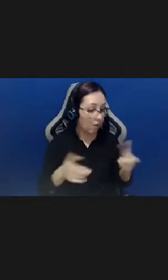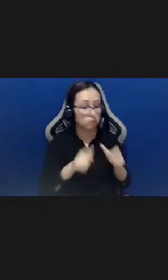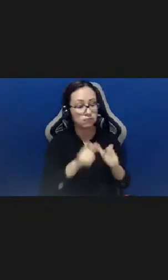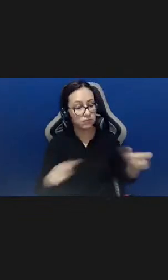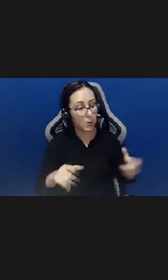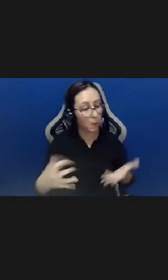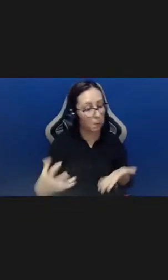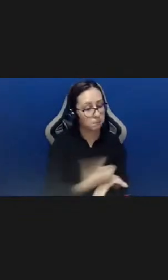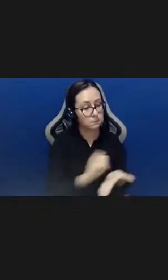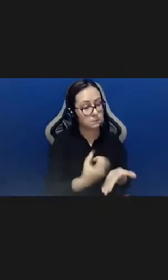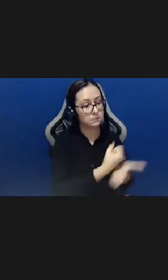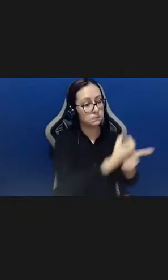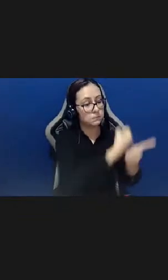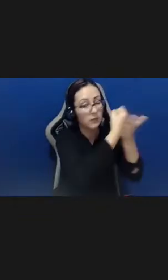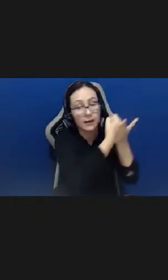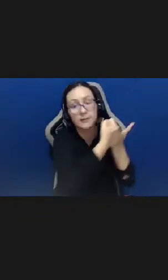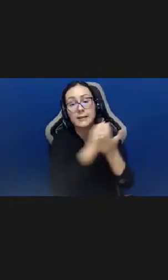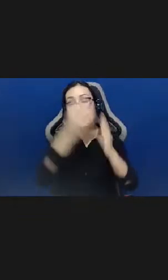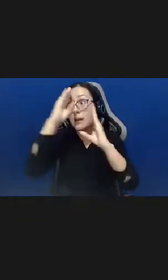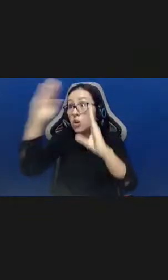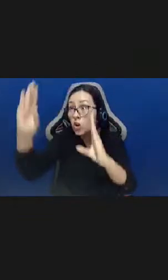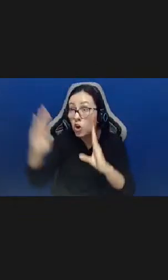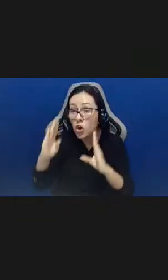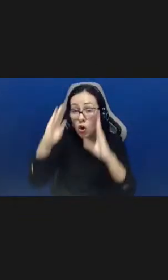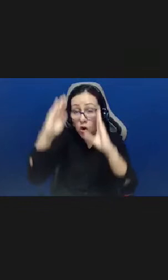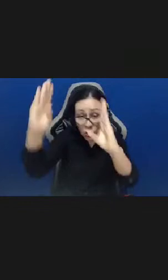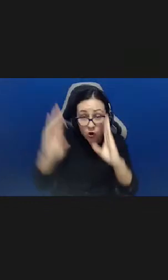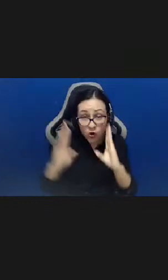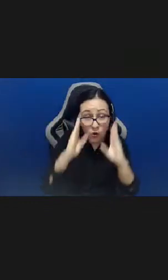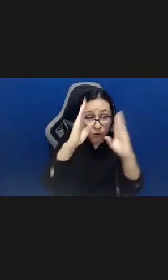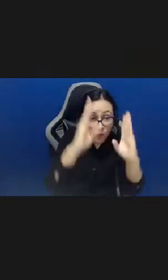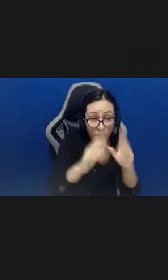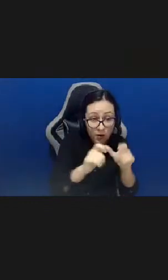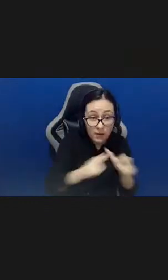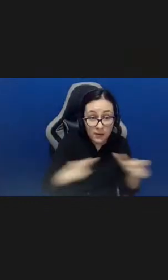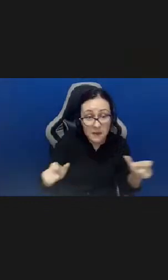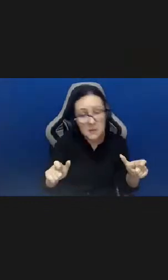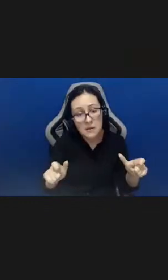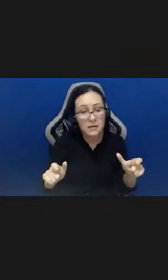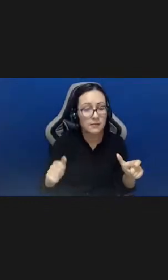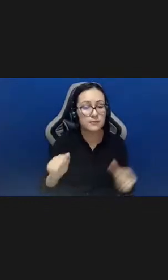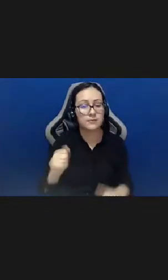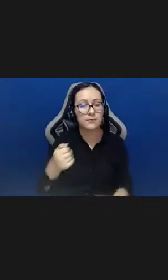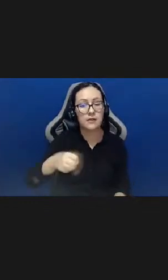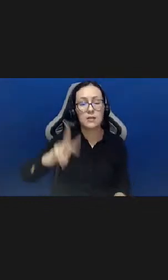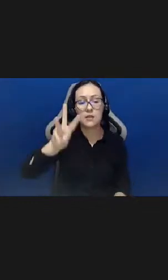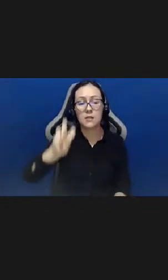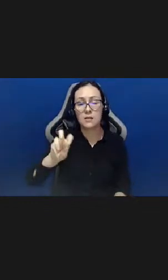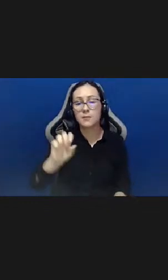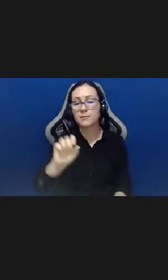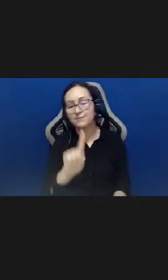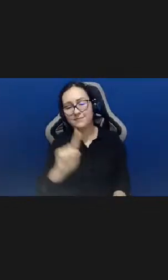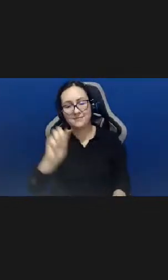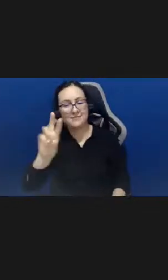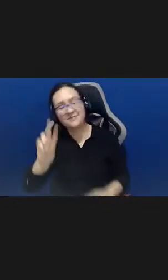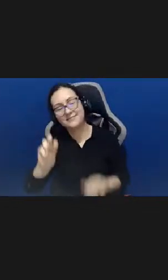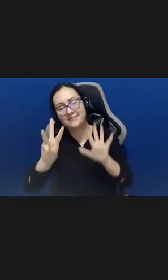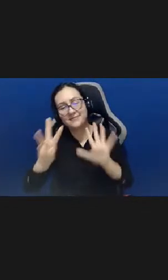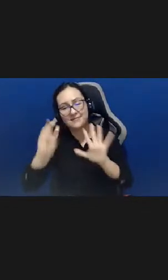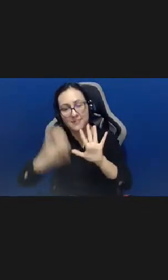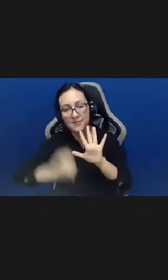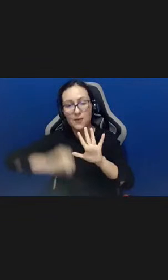varies between 1 or 2% and 18%, and it has to do with the income level of the country,